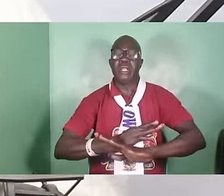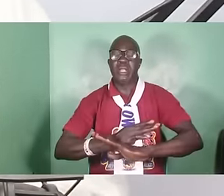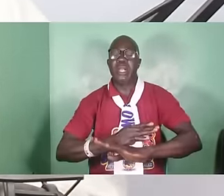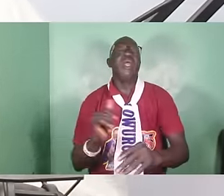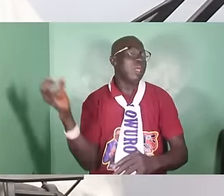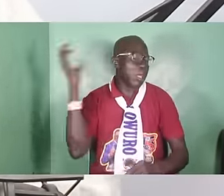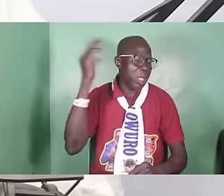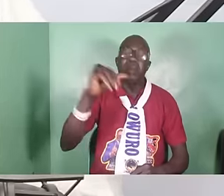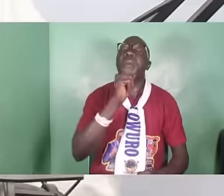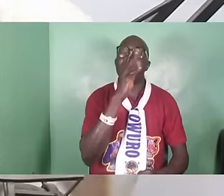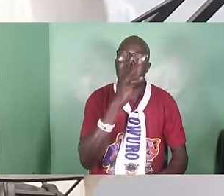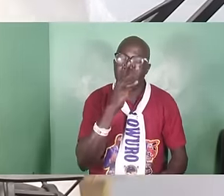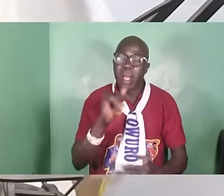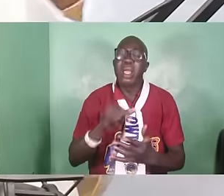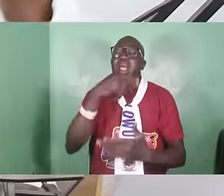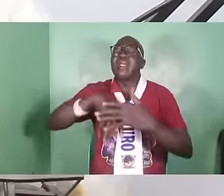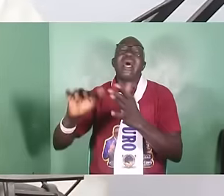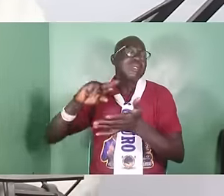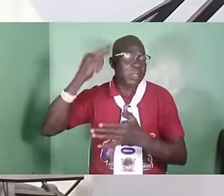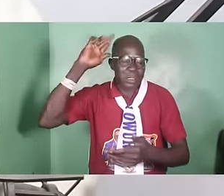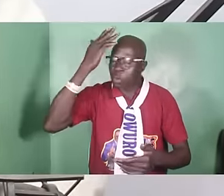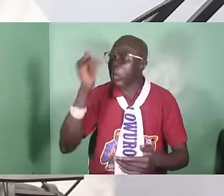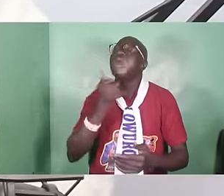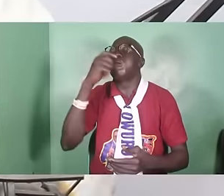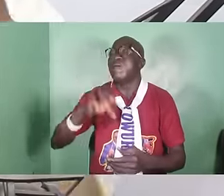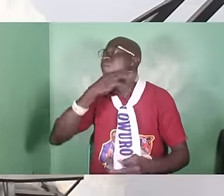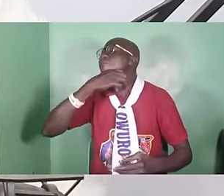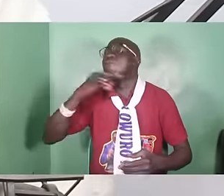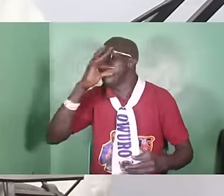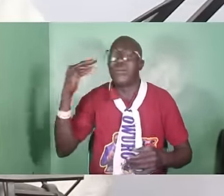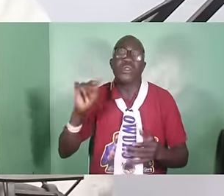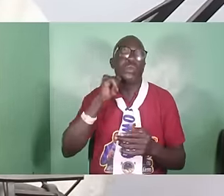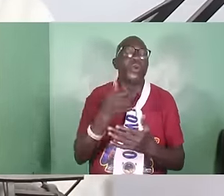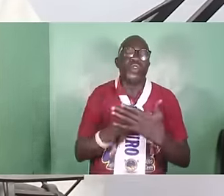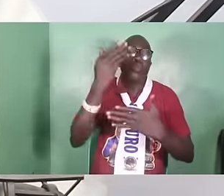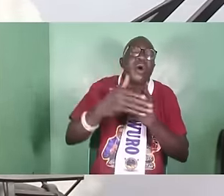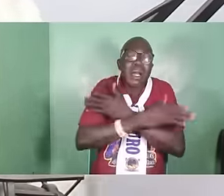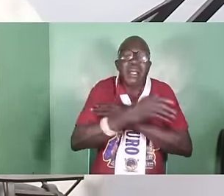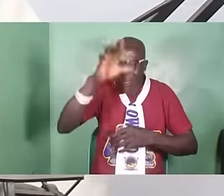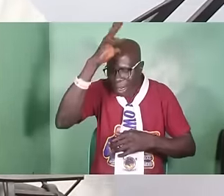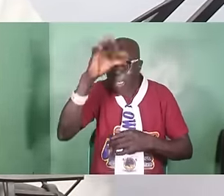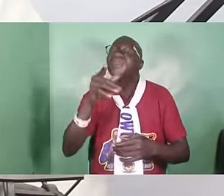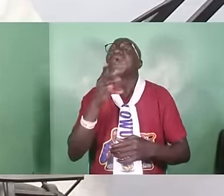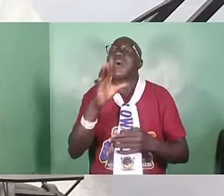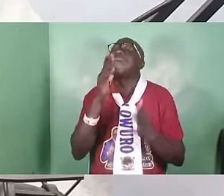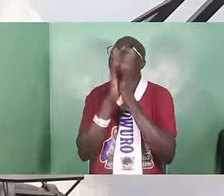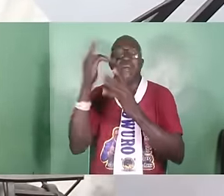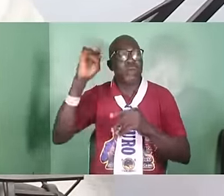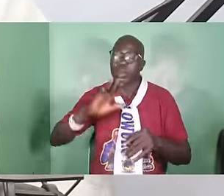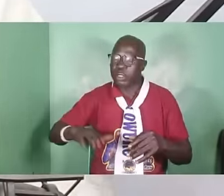e gbo mi mami le se bo ba we lola ati o tola daddy e gba we to omo